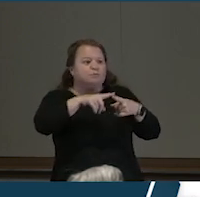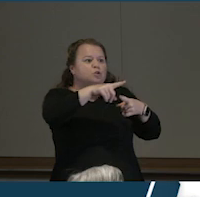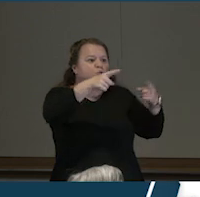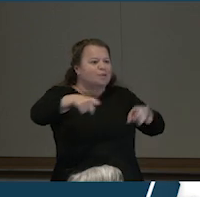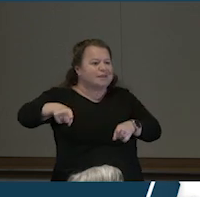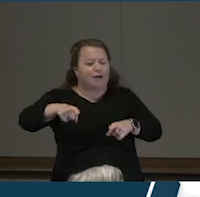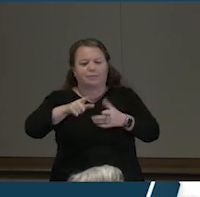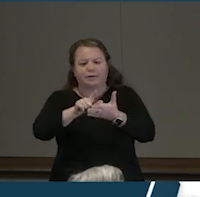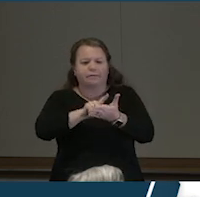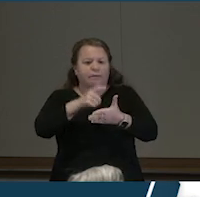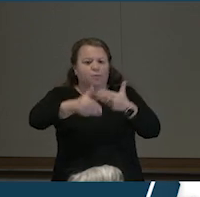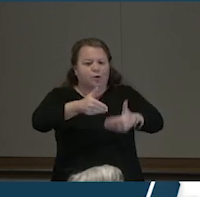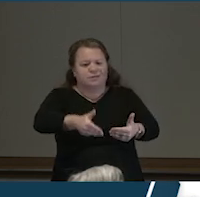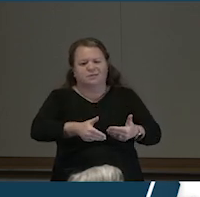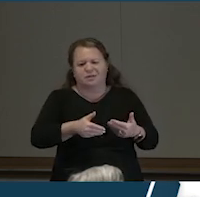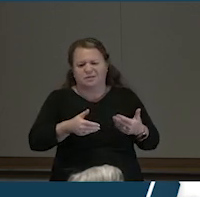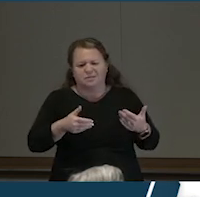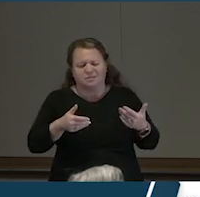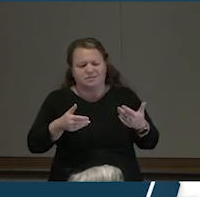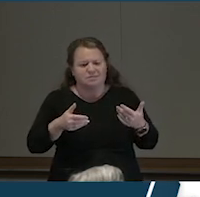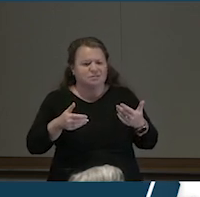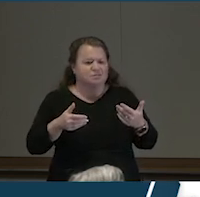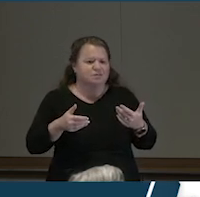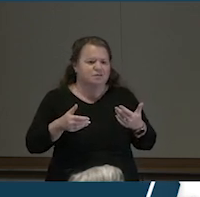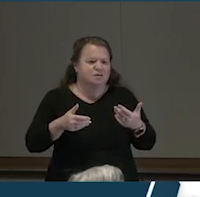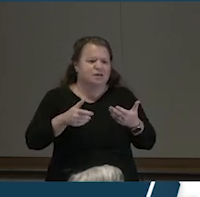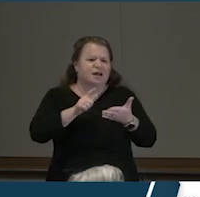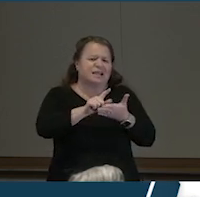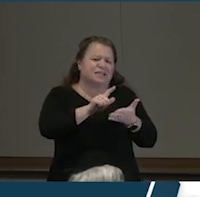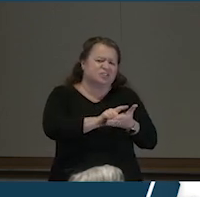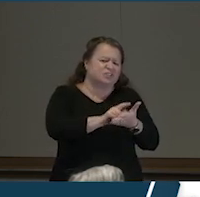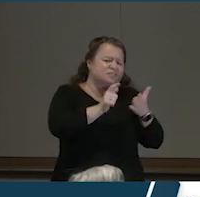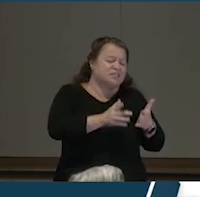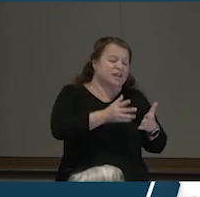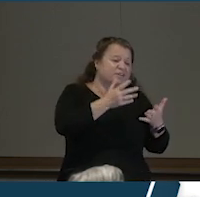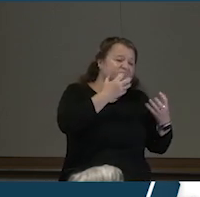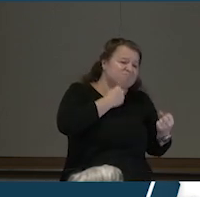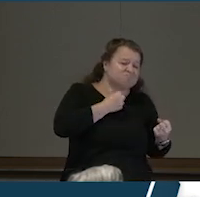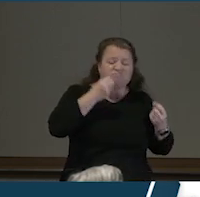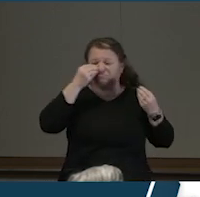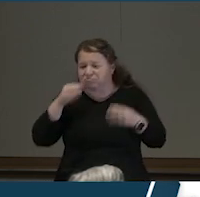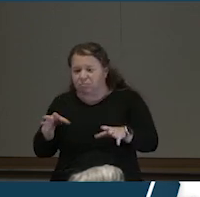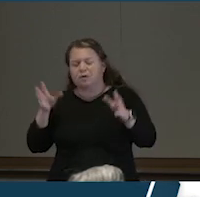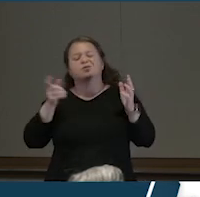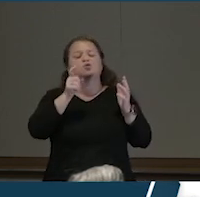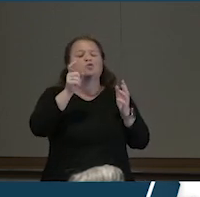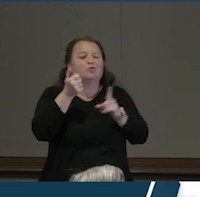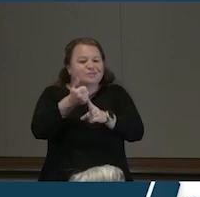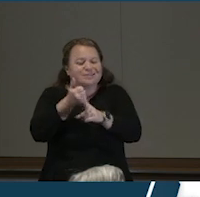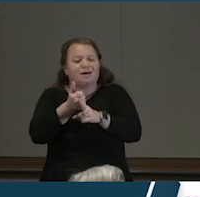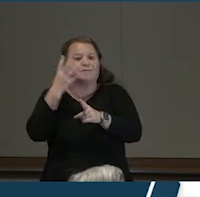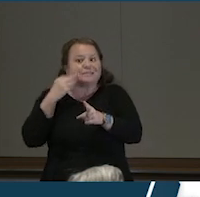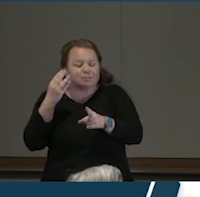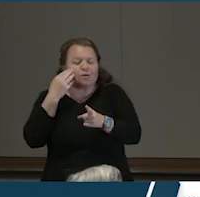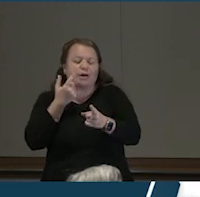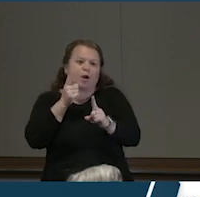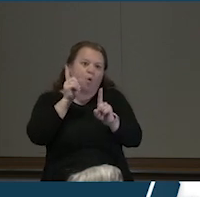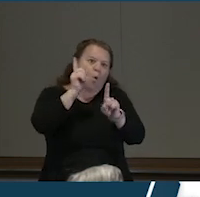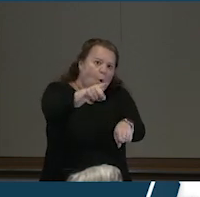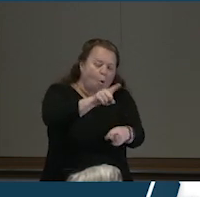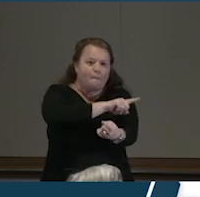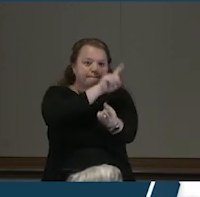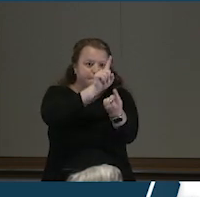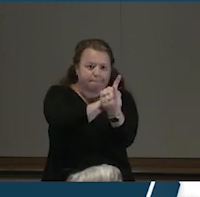the legislative process and that legislators care or they don't care. You have to go meet with them yourselves to